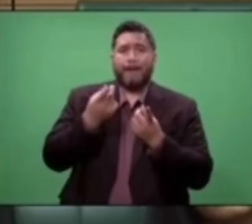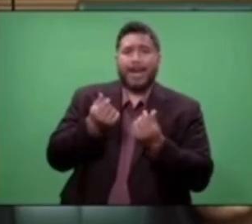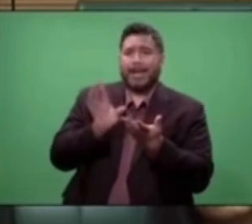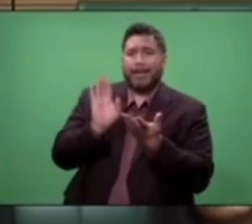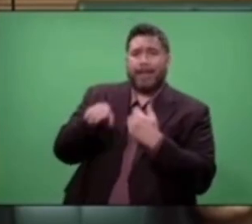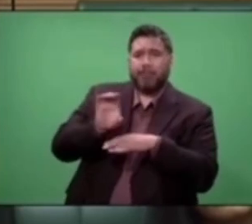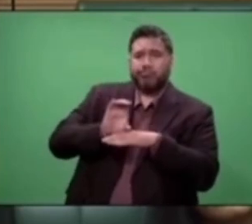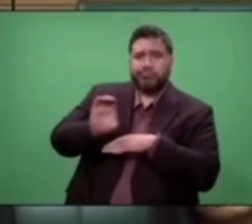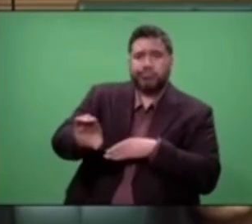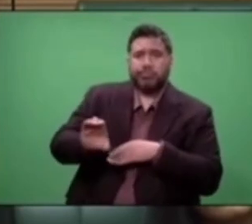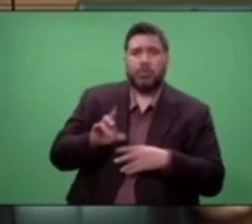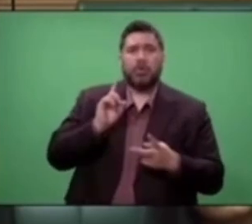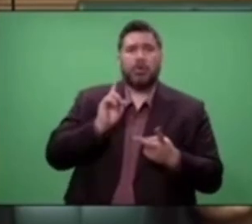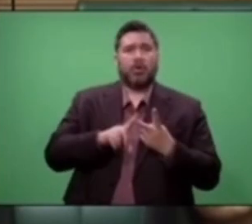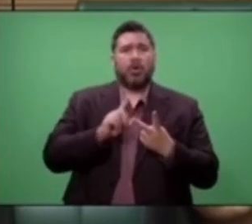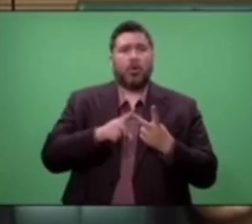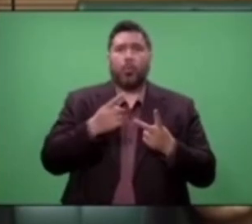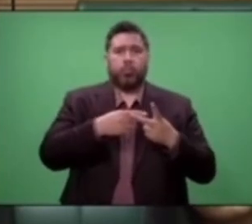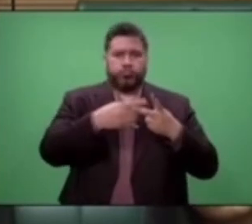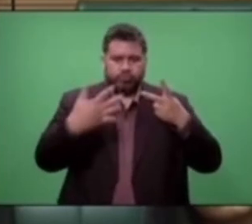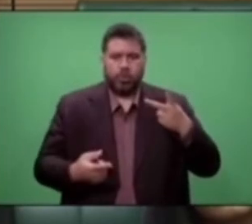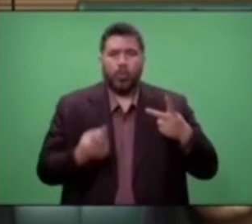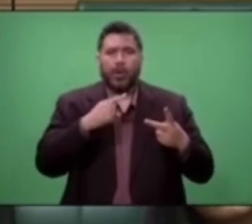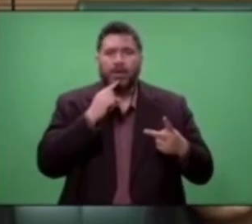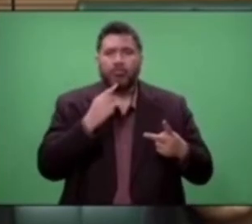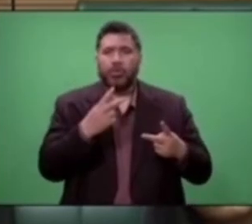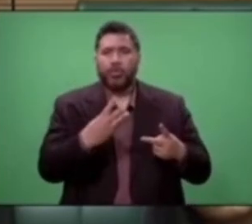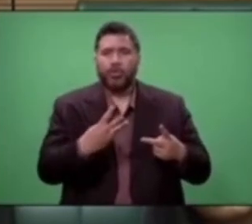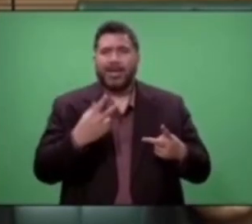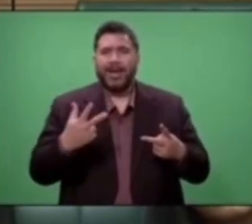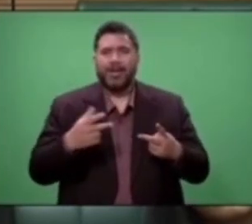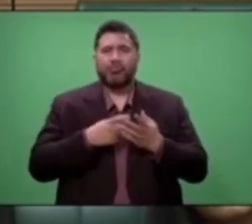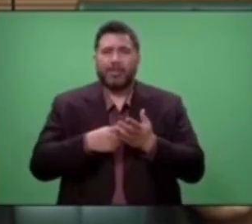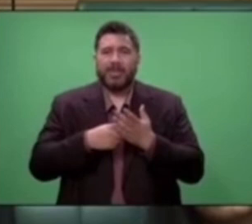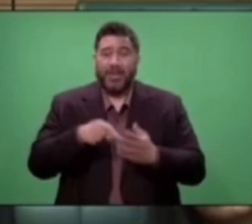enacting all 138 recommendations in this report.